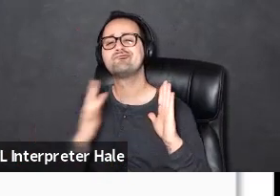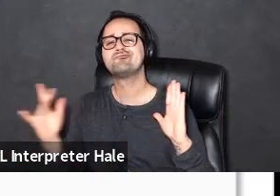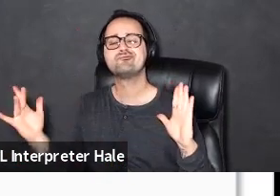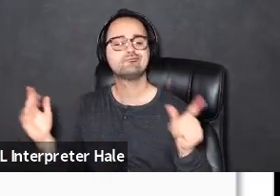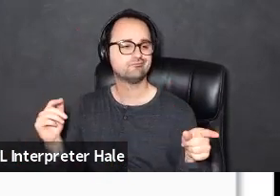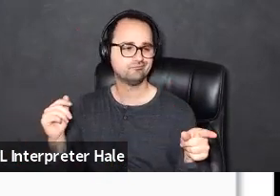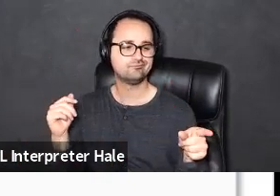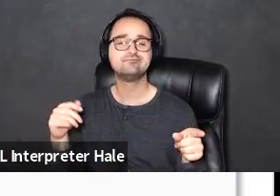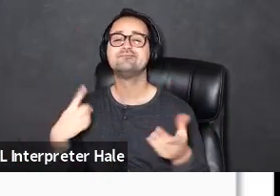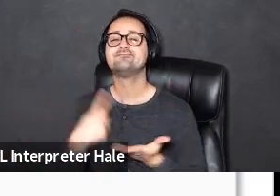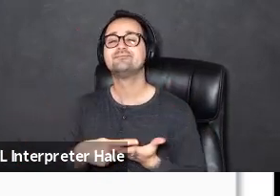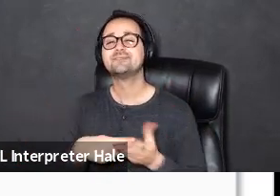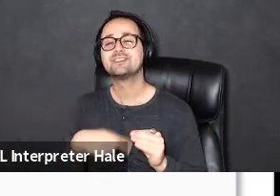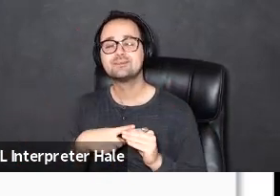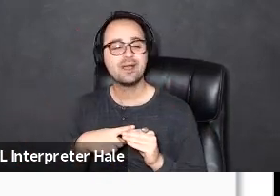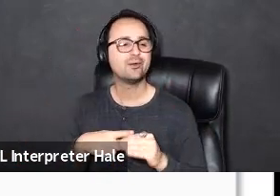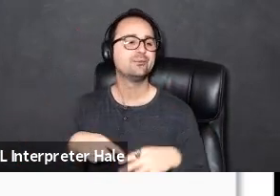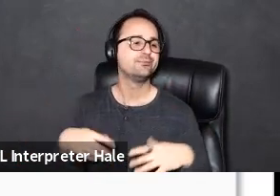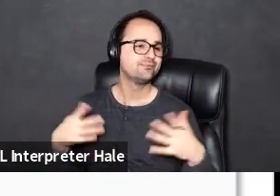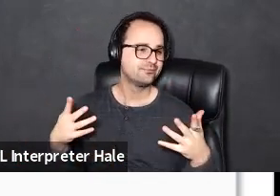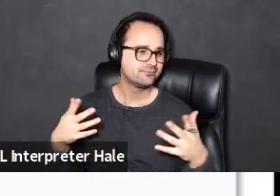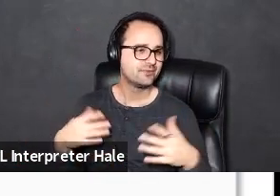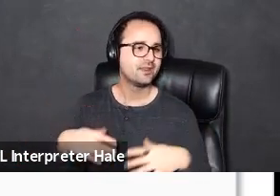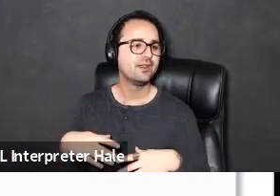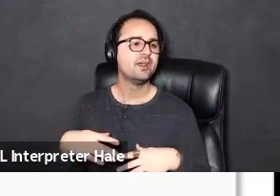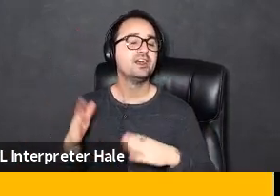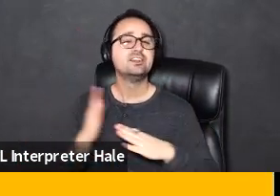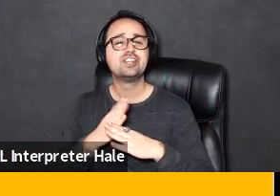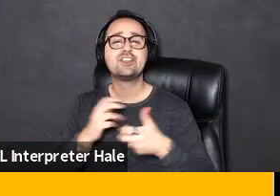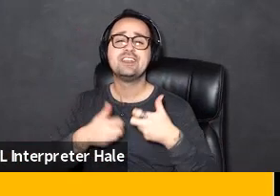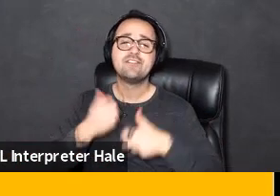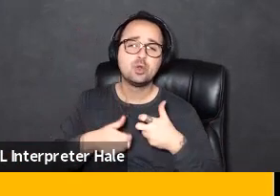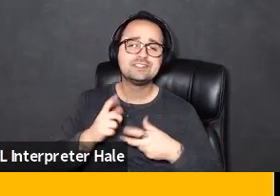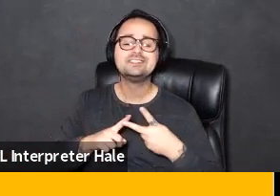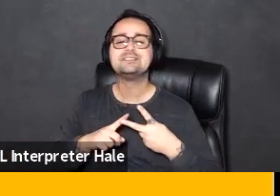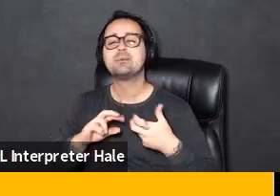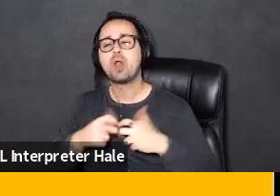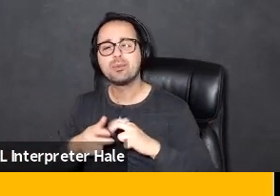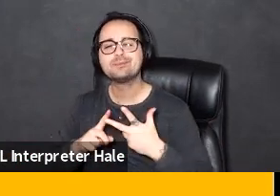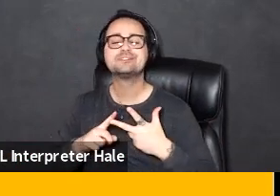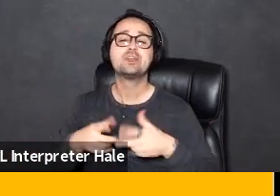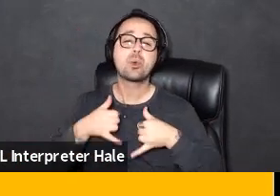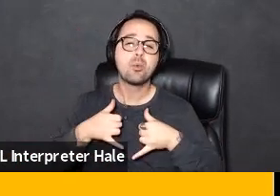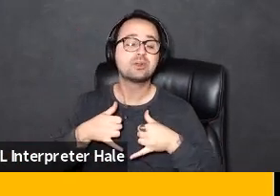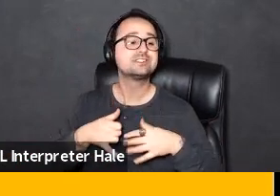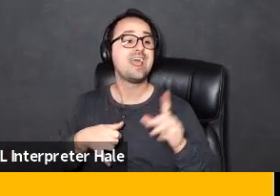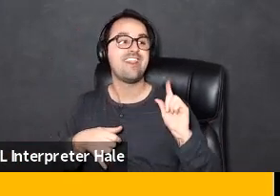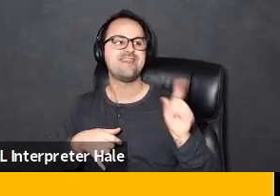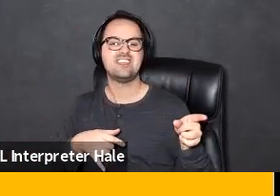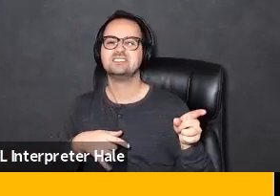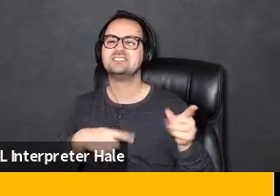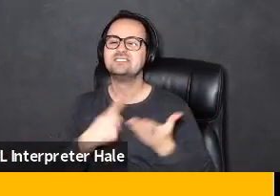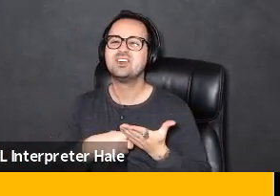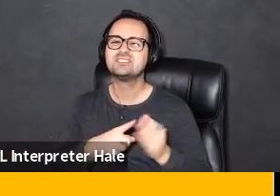know, this talks about share the difficulties and rewards of going through that and spend time together. But this guideline really is talking